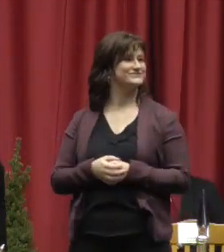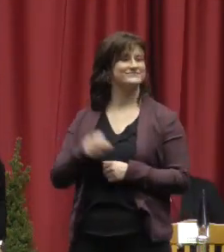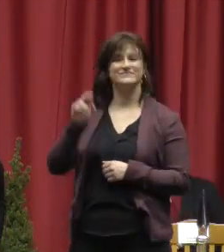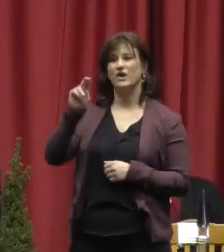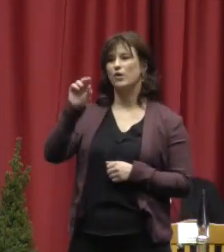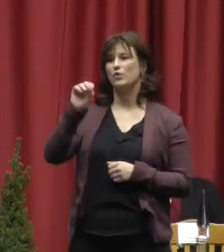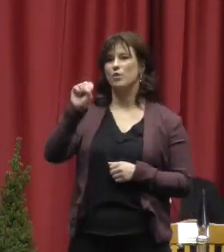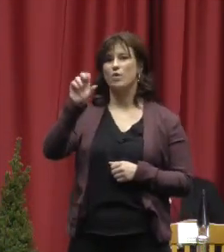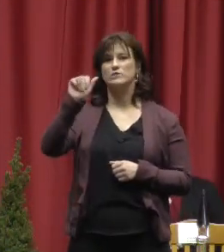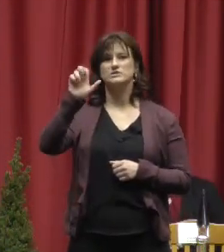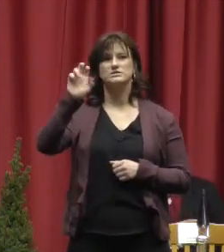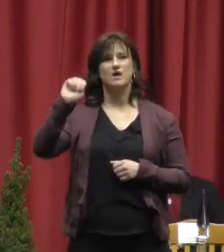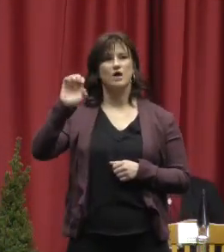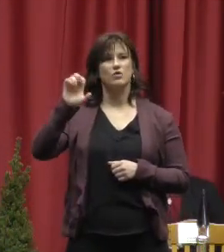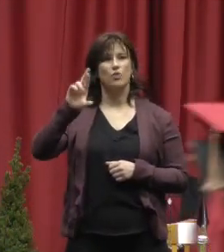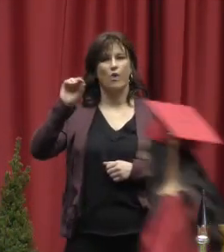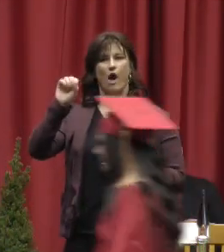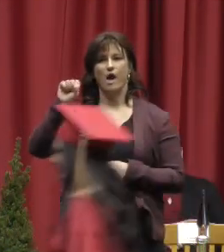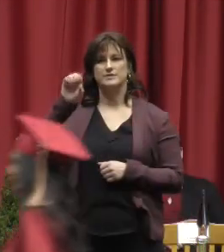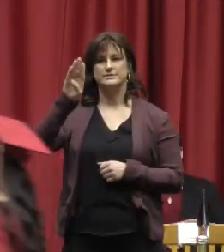Nozan Crosby.